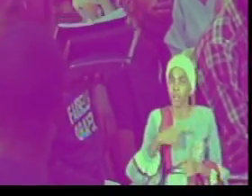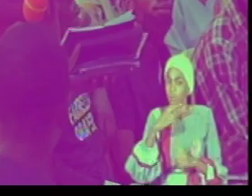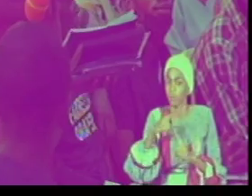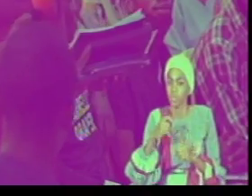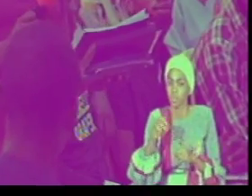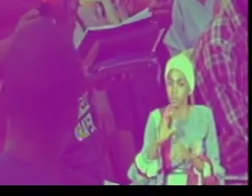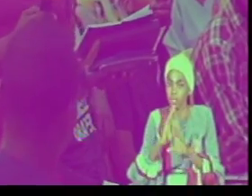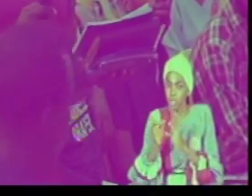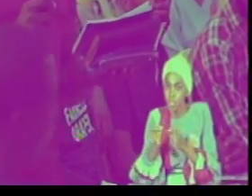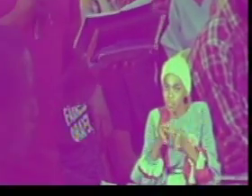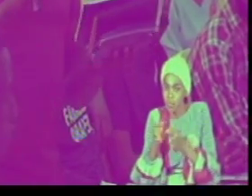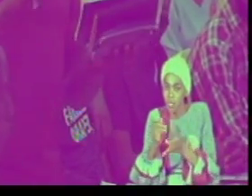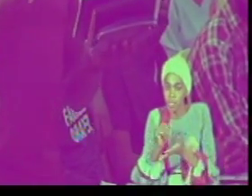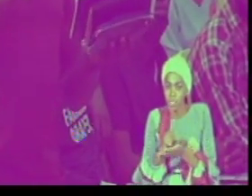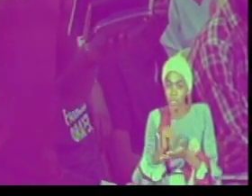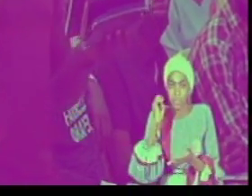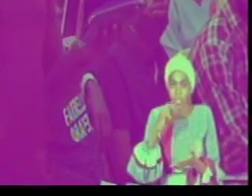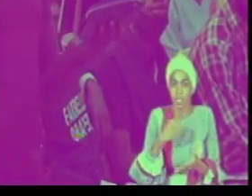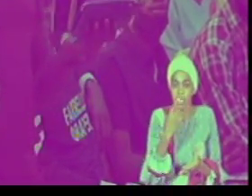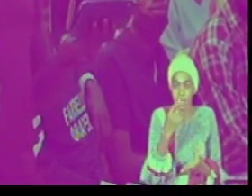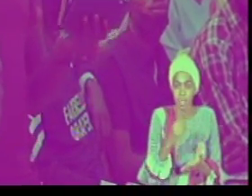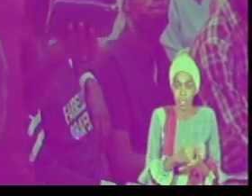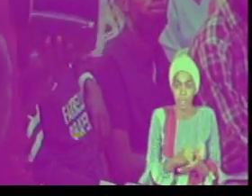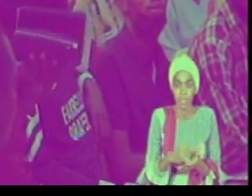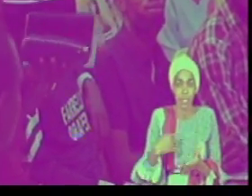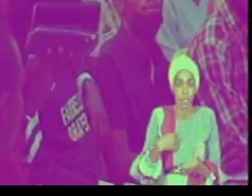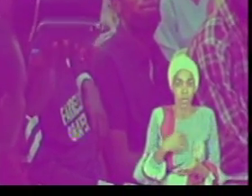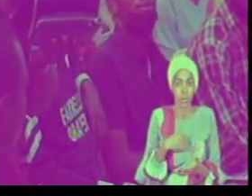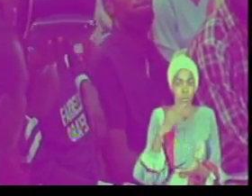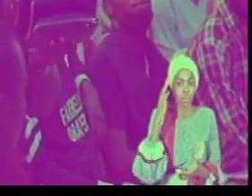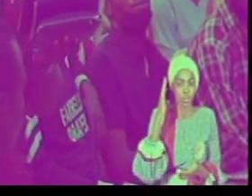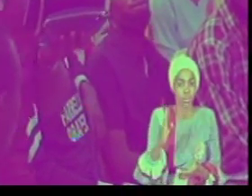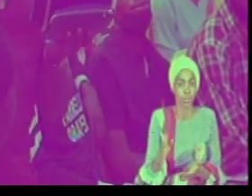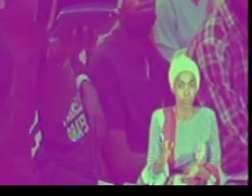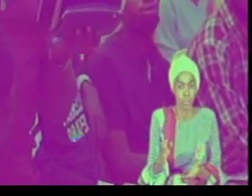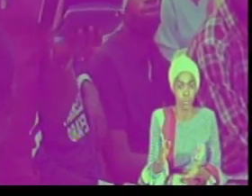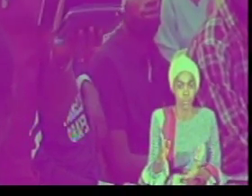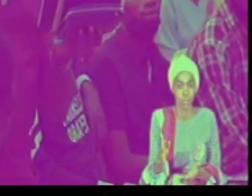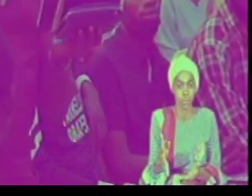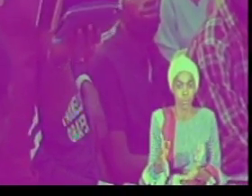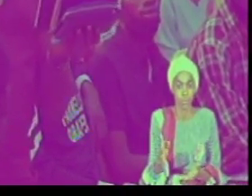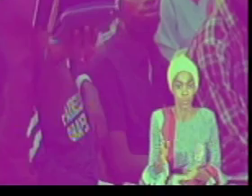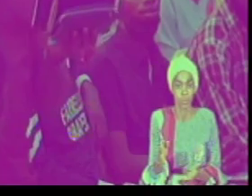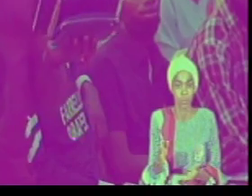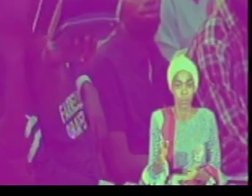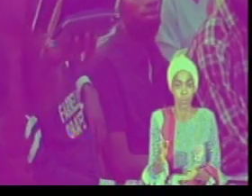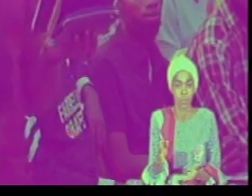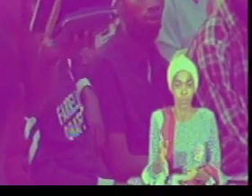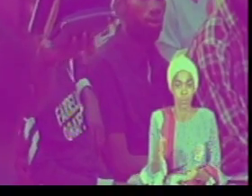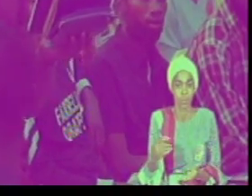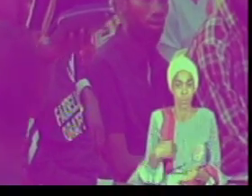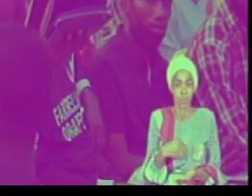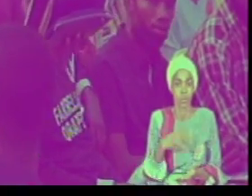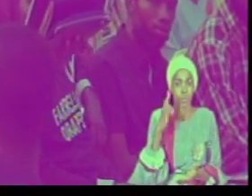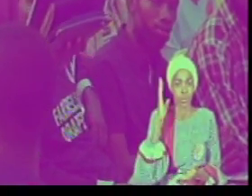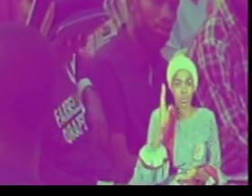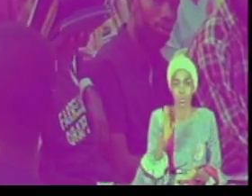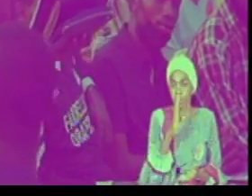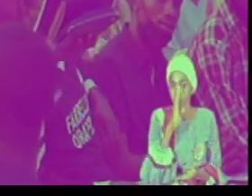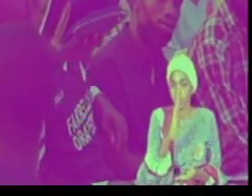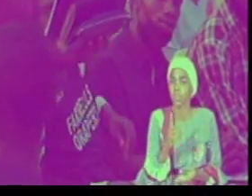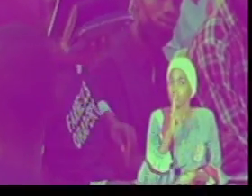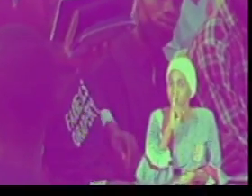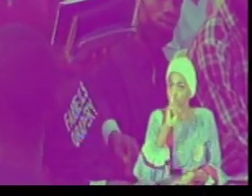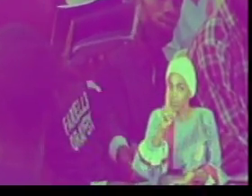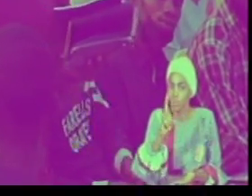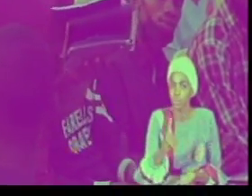said we should always be, okay, wait. Then he said we should be credible, sorry. We should be credible, we should be authentic